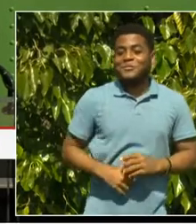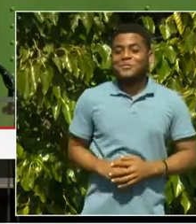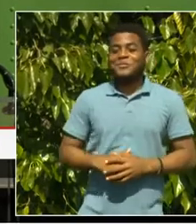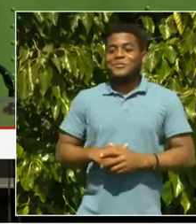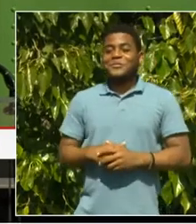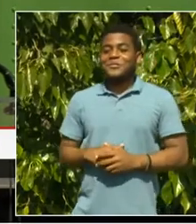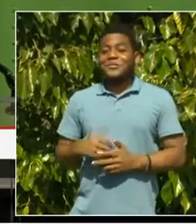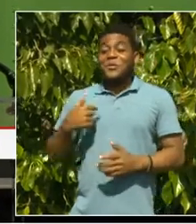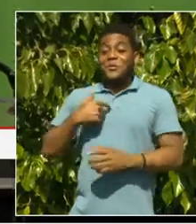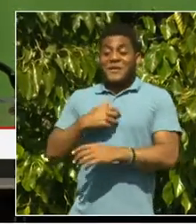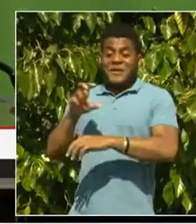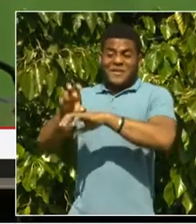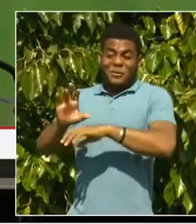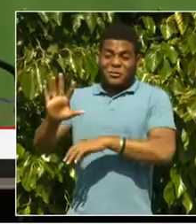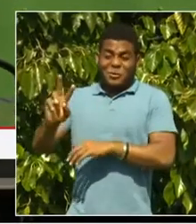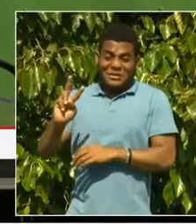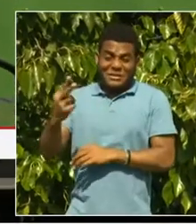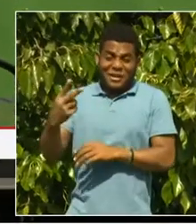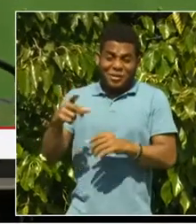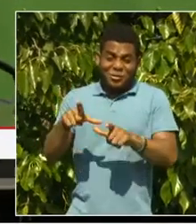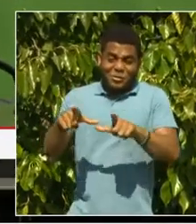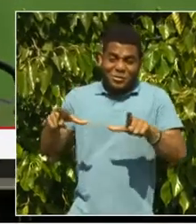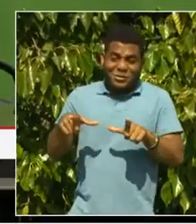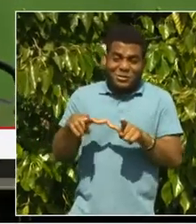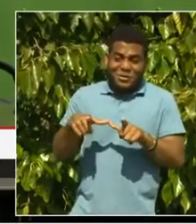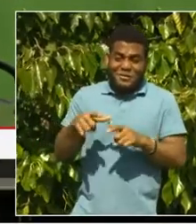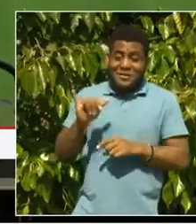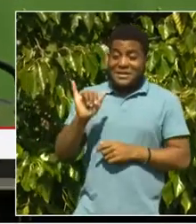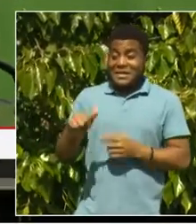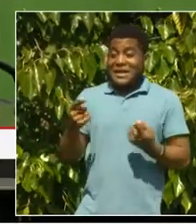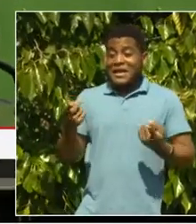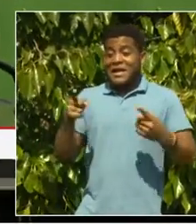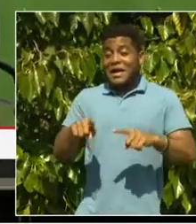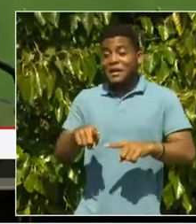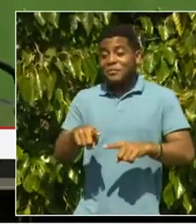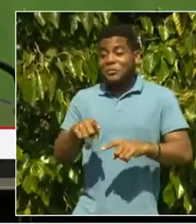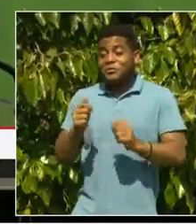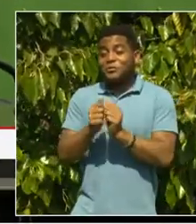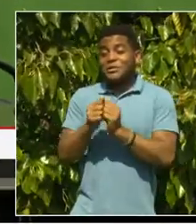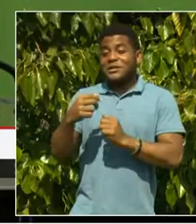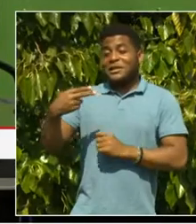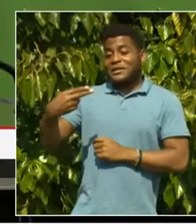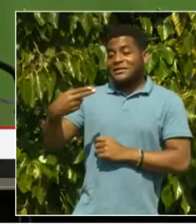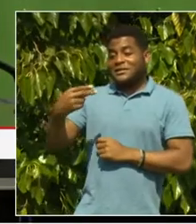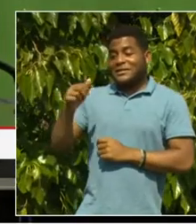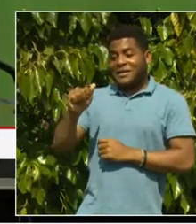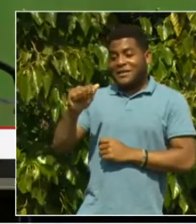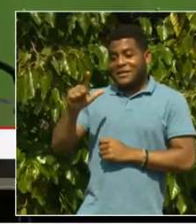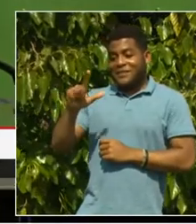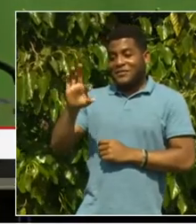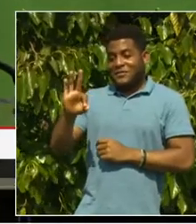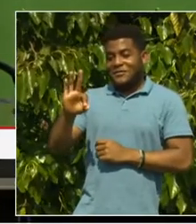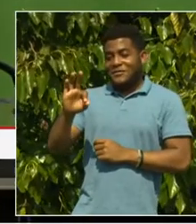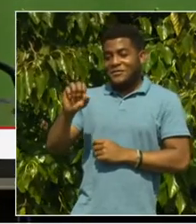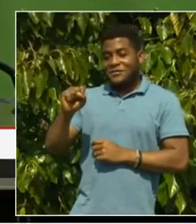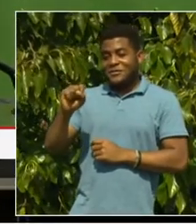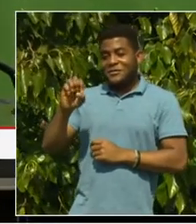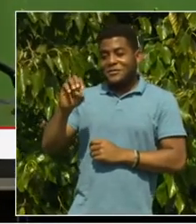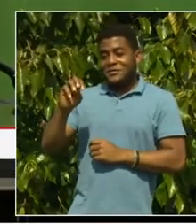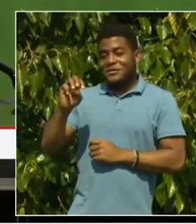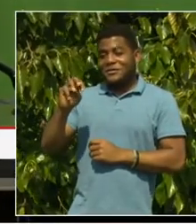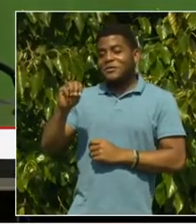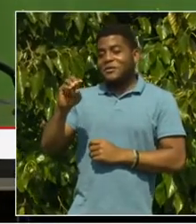Half Smoke, that's in Ward 1, and now will be in Ward 7, and the Good Food Markets also in Ward 5 that will be in Ward